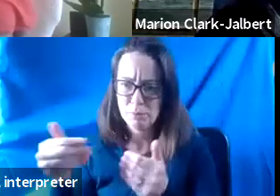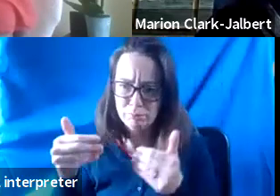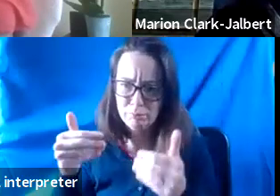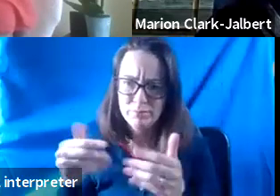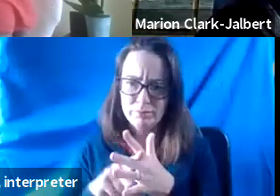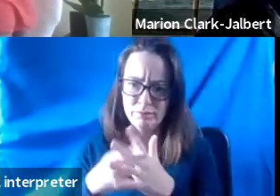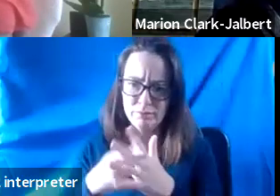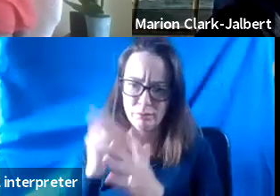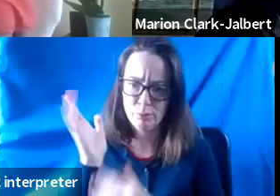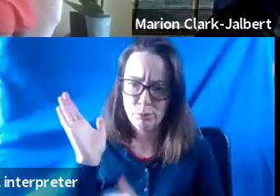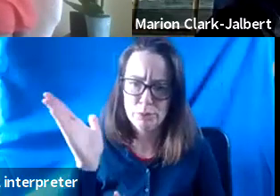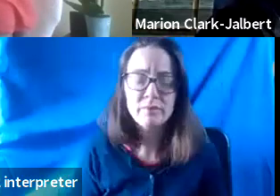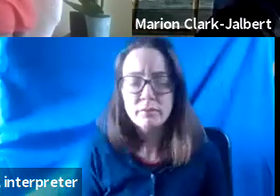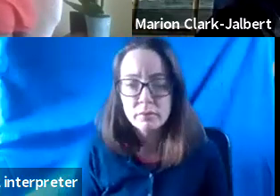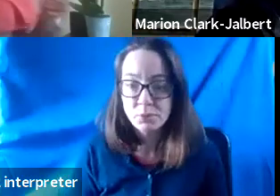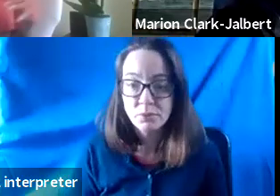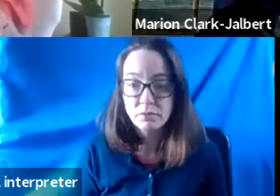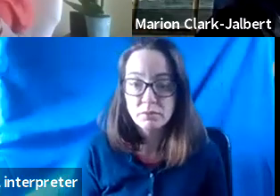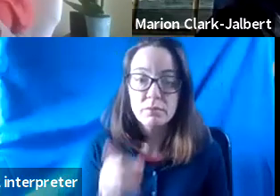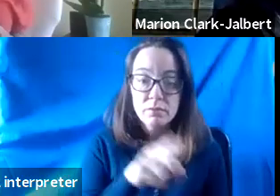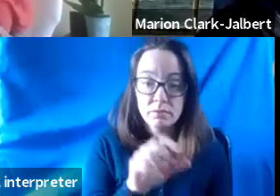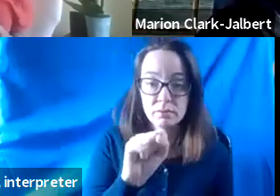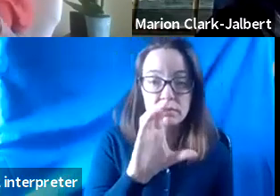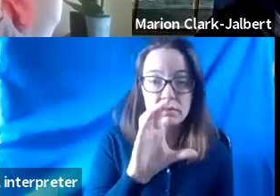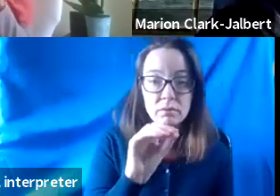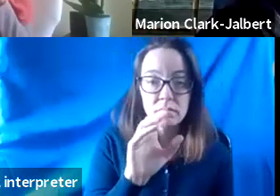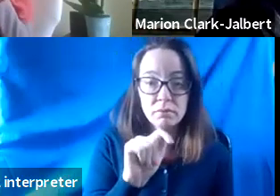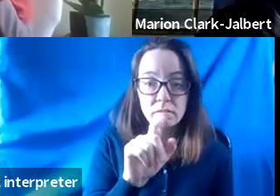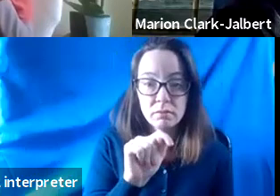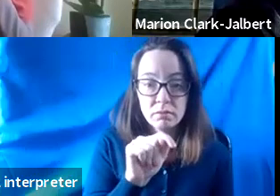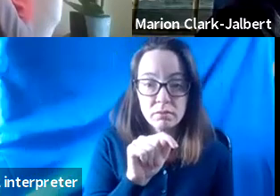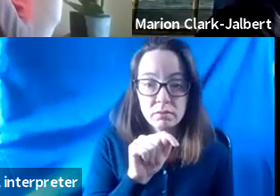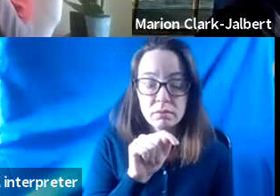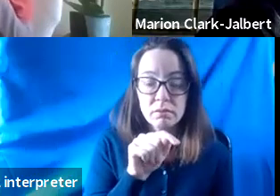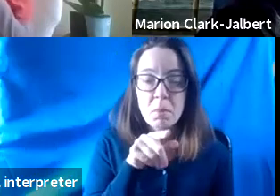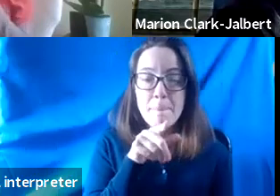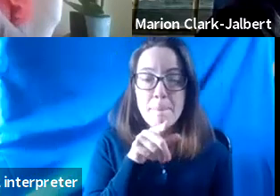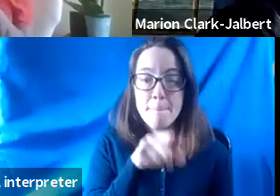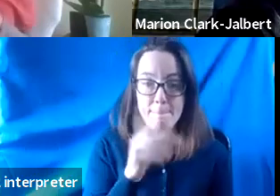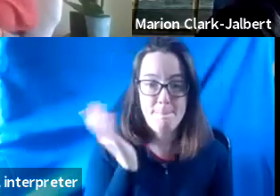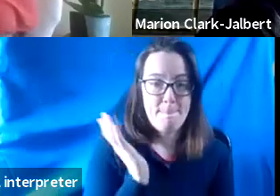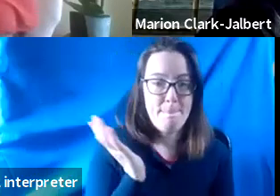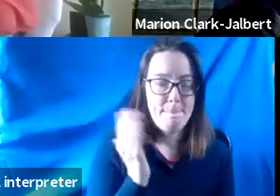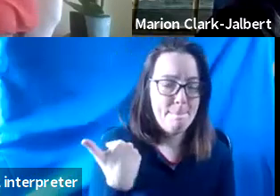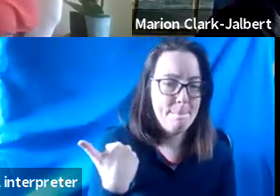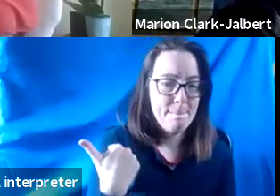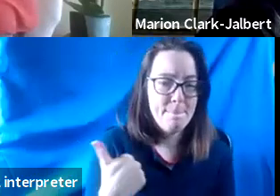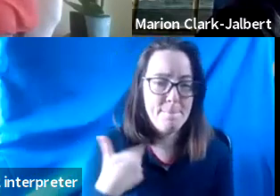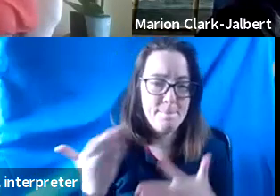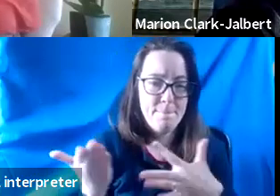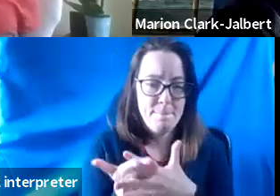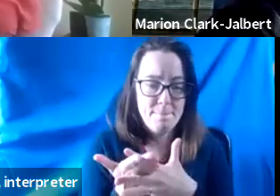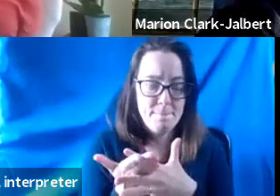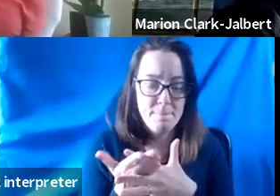Okay, great. So Scott, you reminded me last time about the break. So let's say, what time did we start? We started at